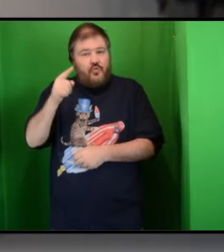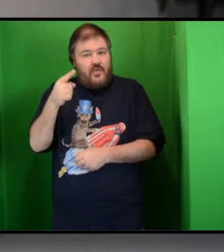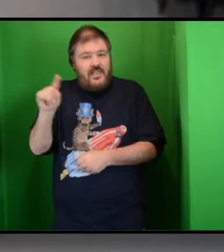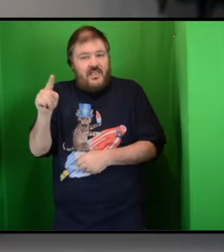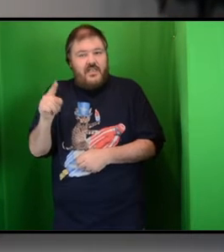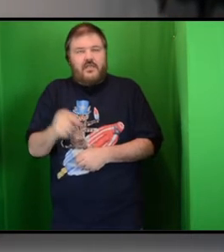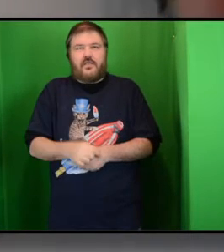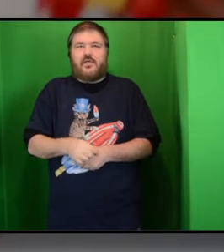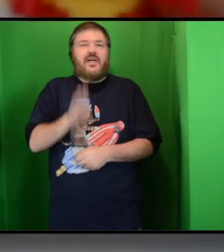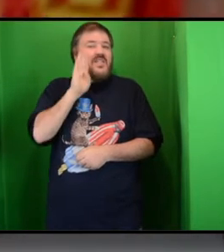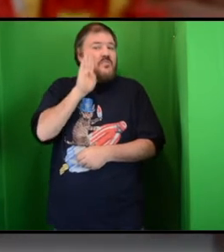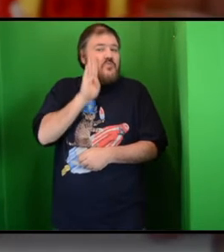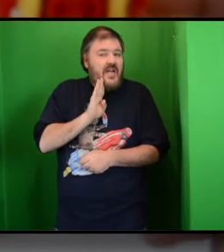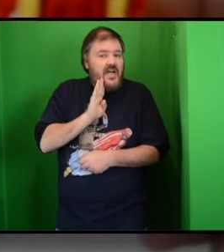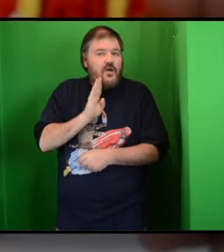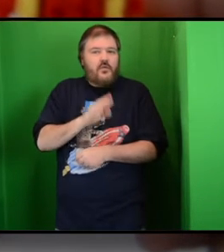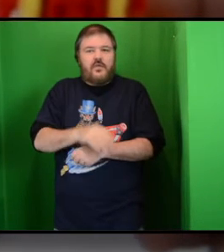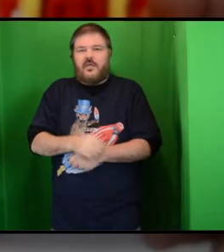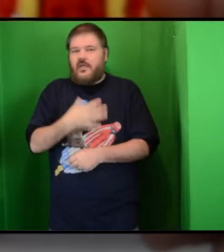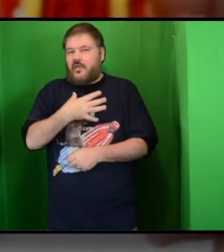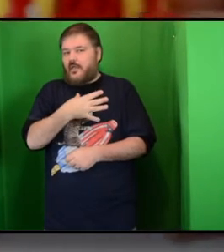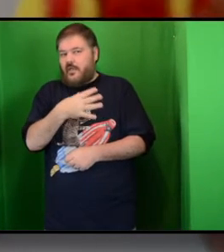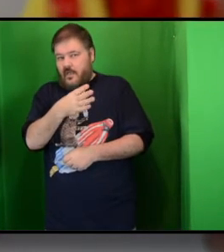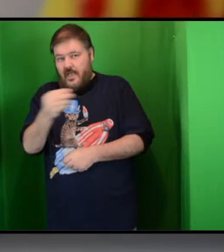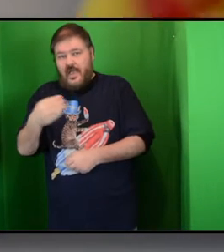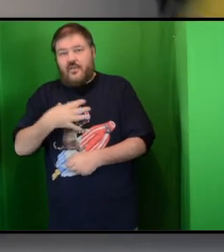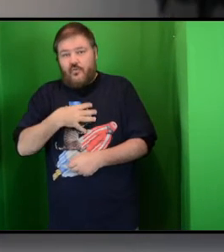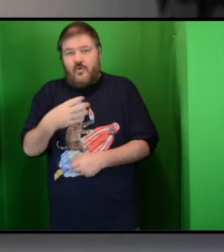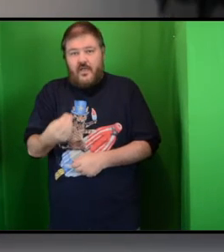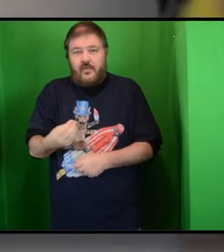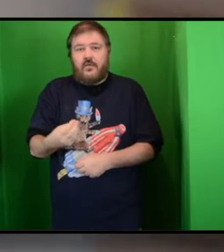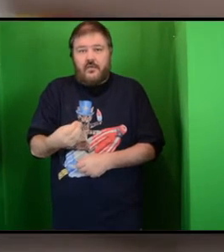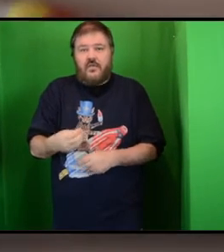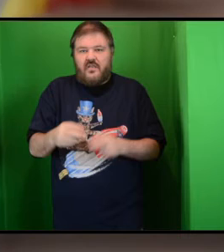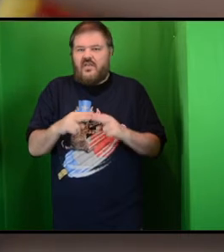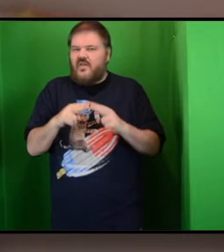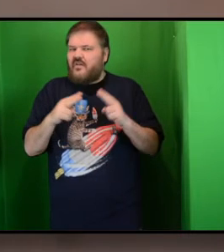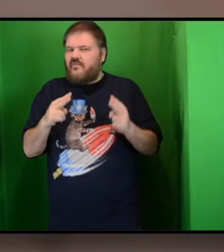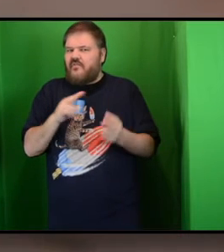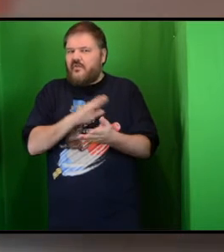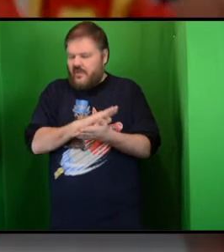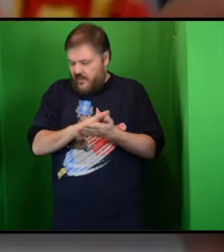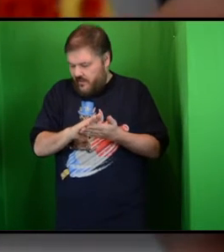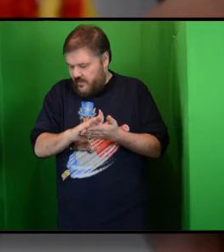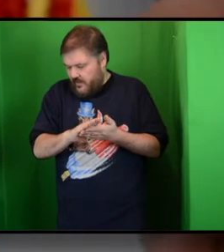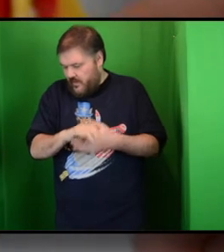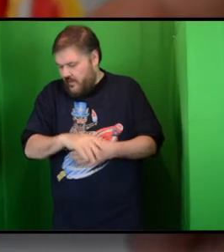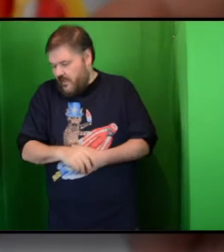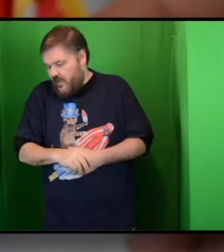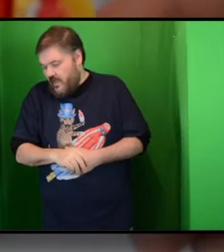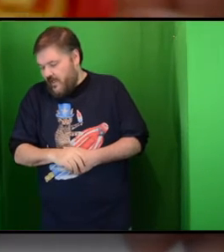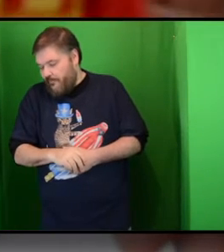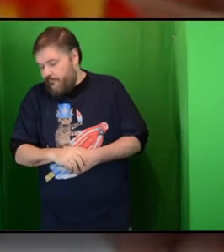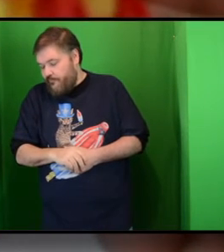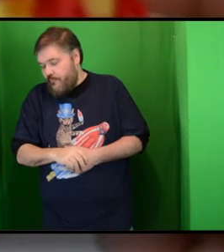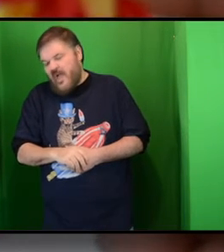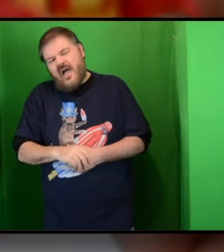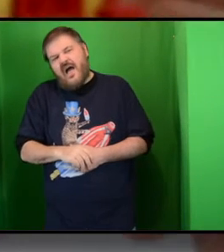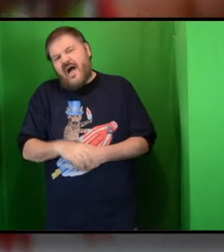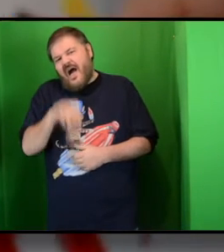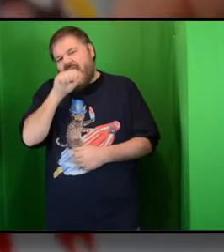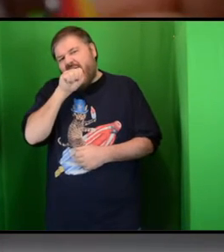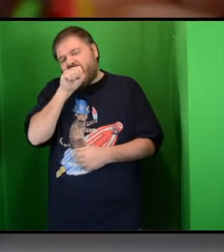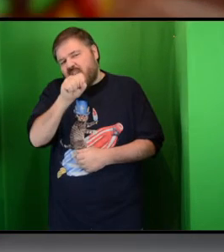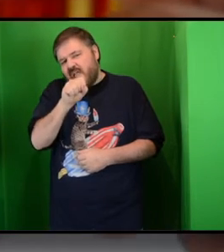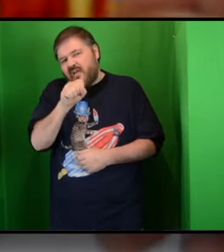Repugnus transforms into. Apart from the fact that this little dude, has wings, but